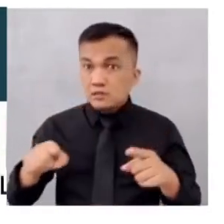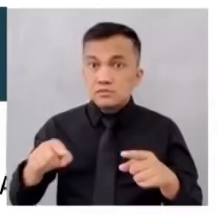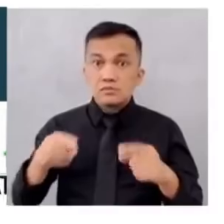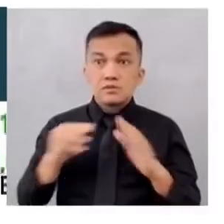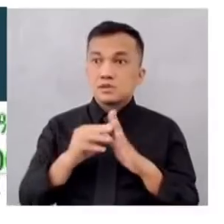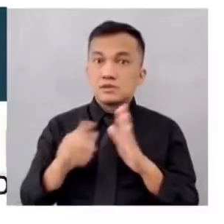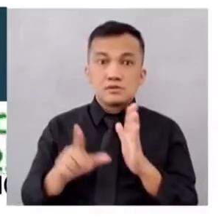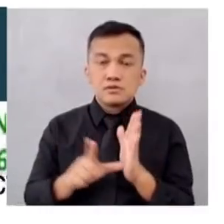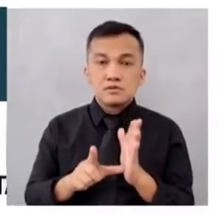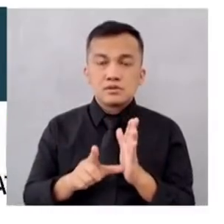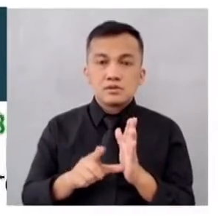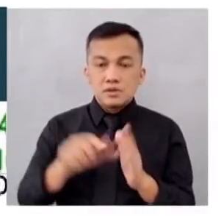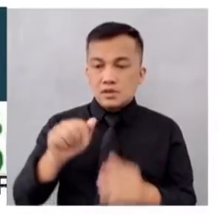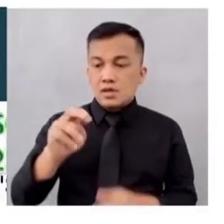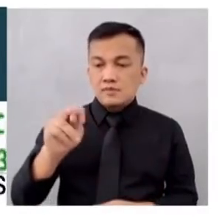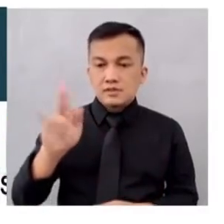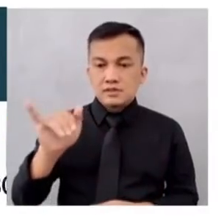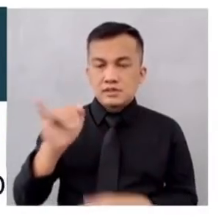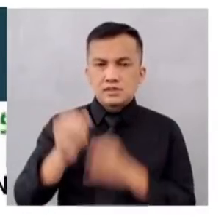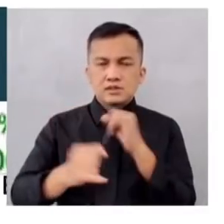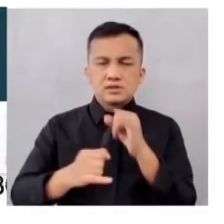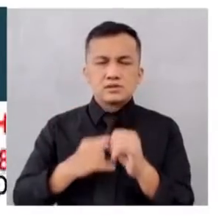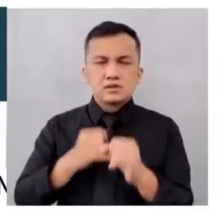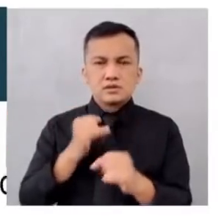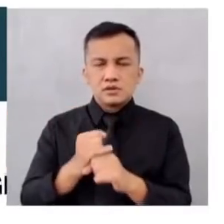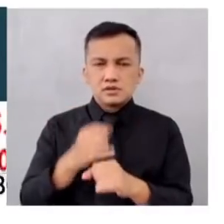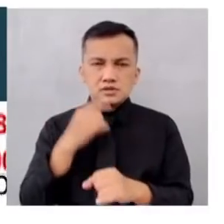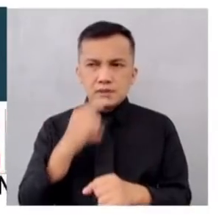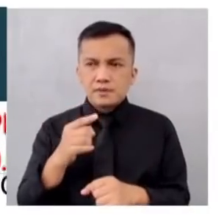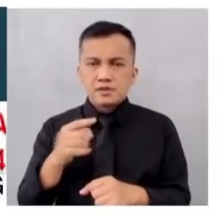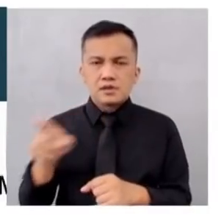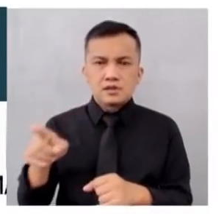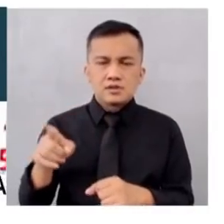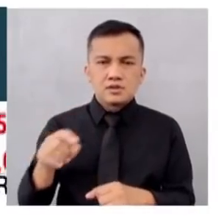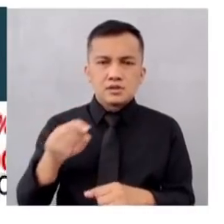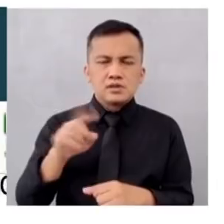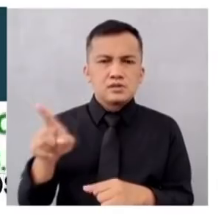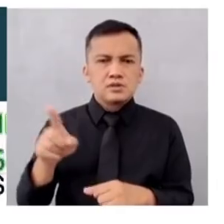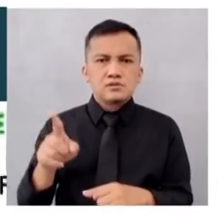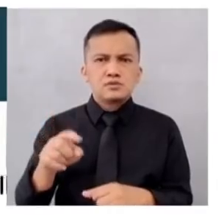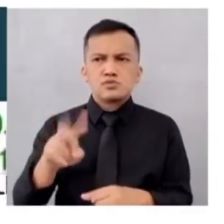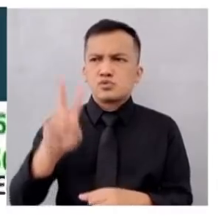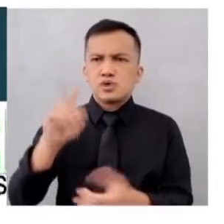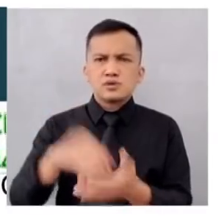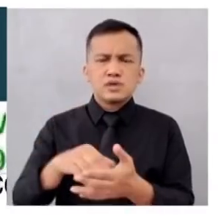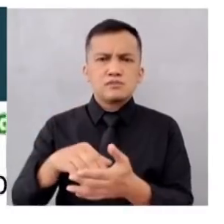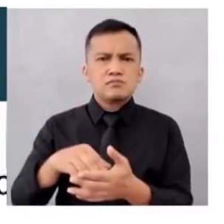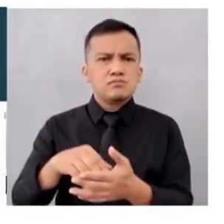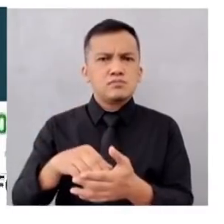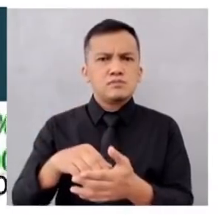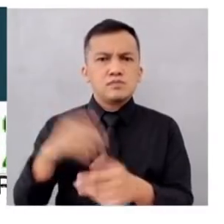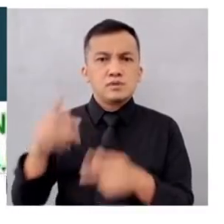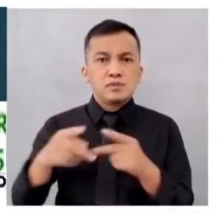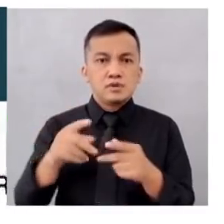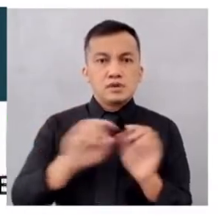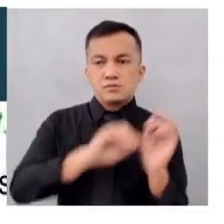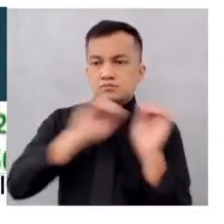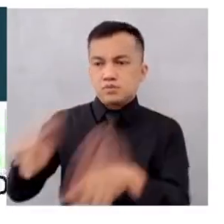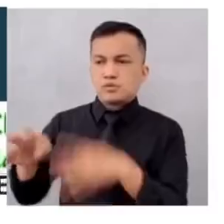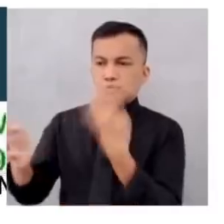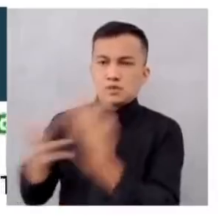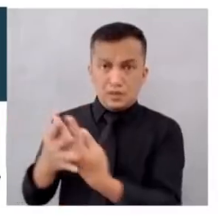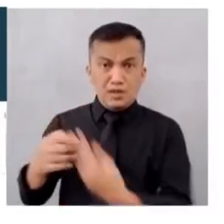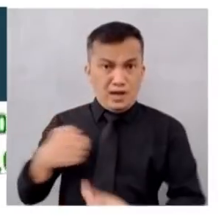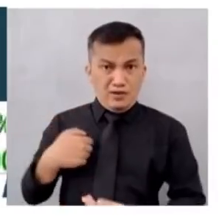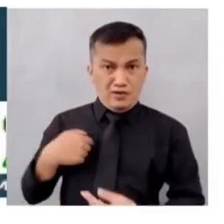Amnesty International figures say that 70,000 people were imprisoned. I was among them.